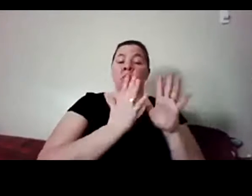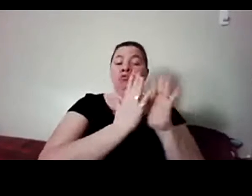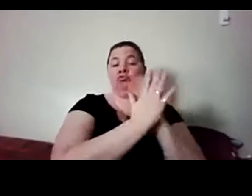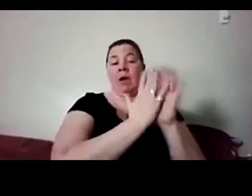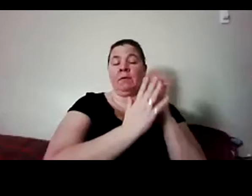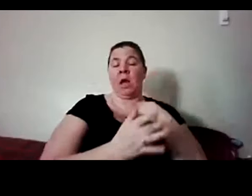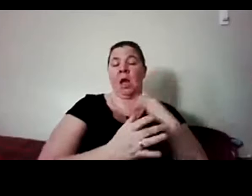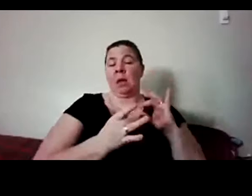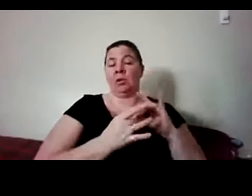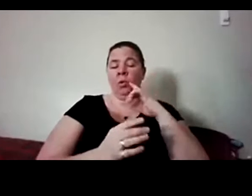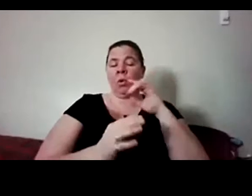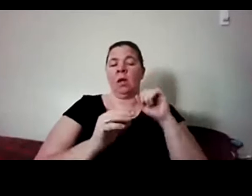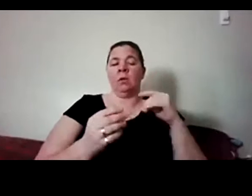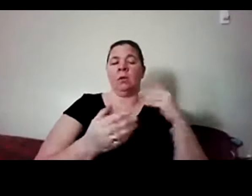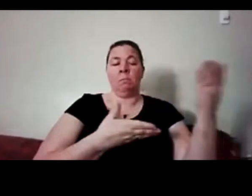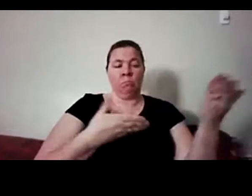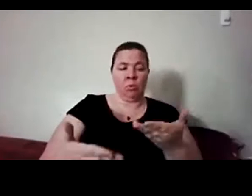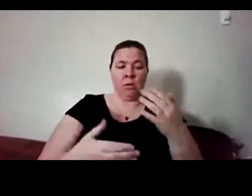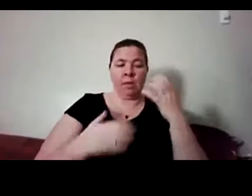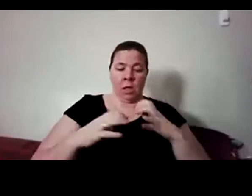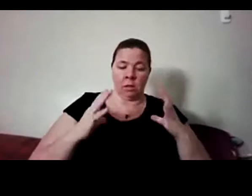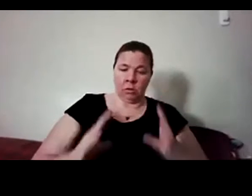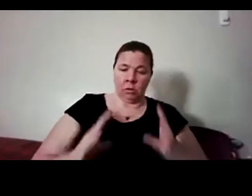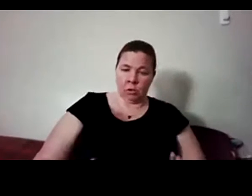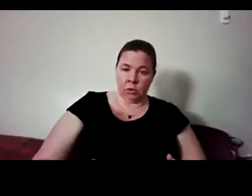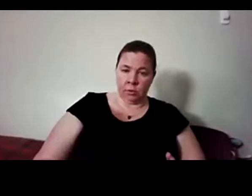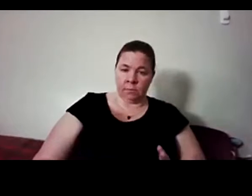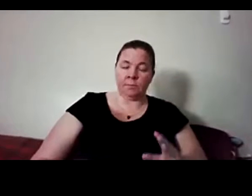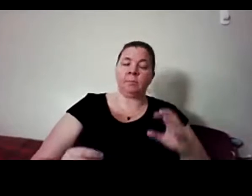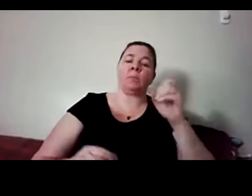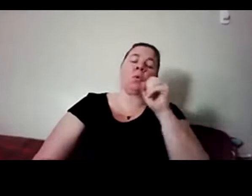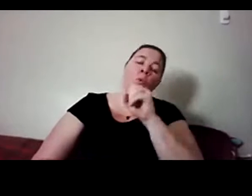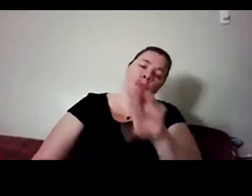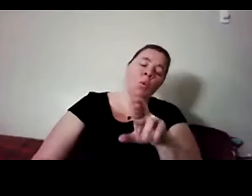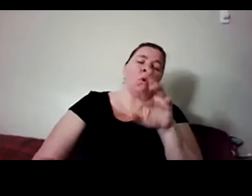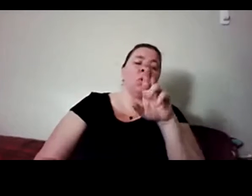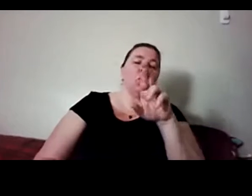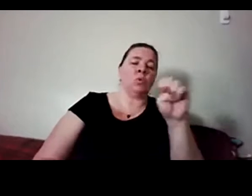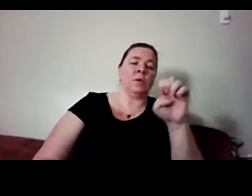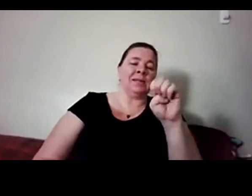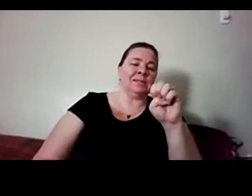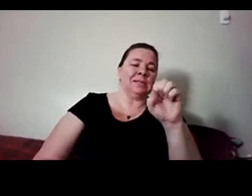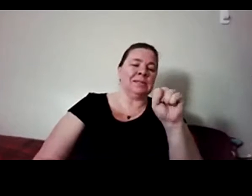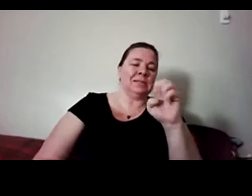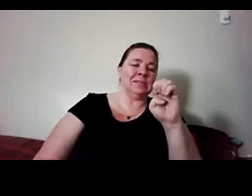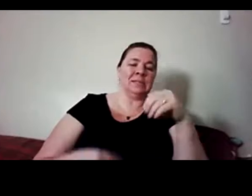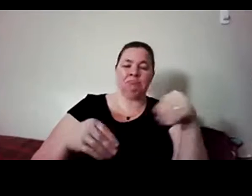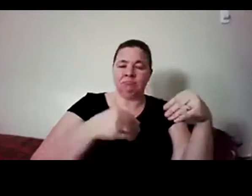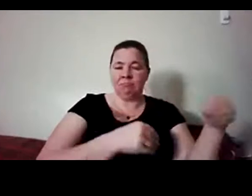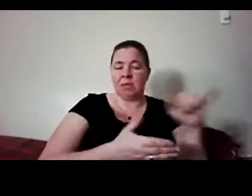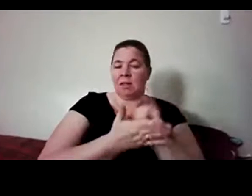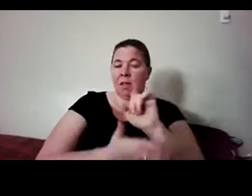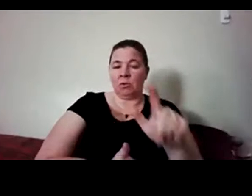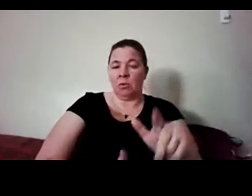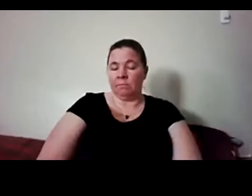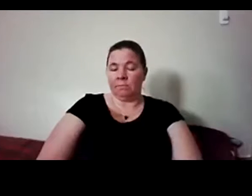going to be going around bringing in customers and or resellers. That's it. Okay? And